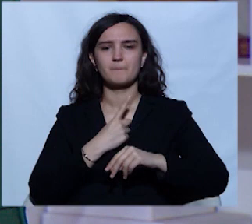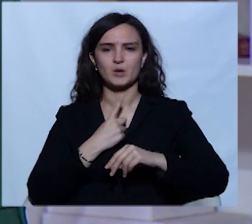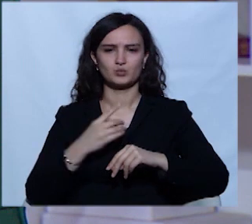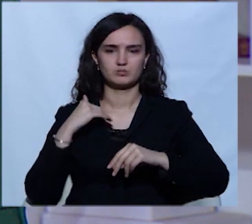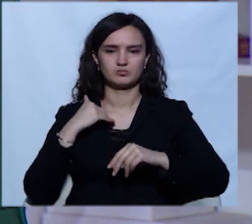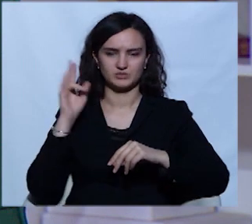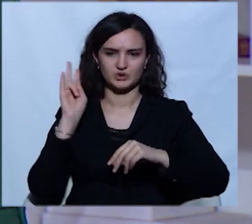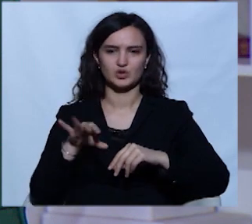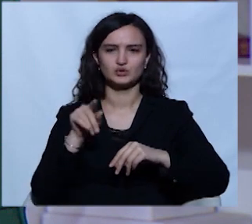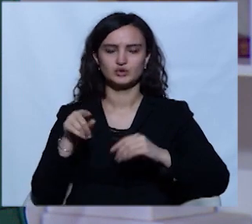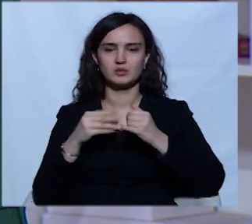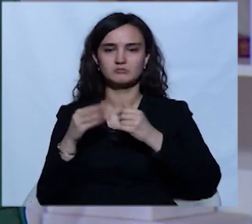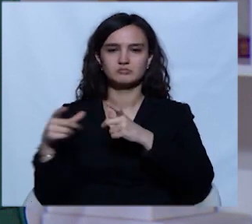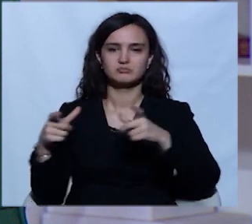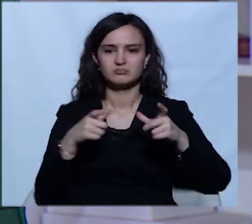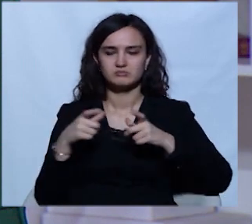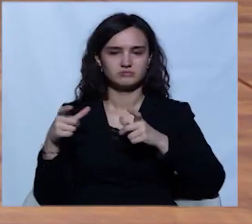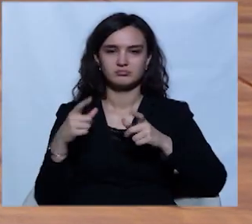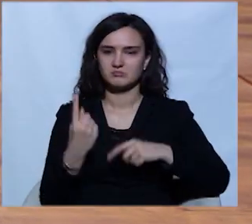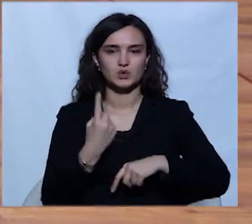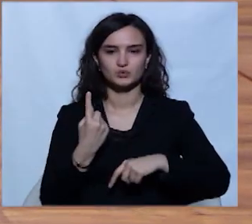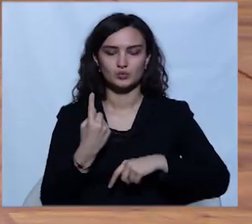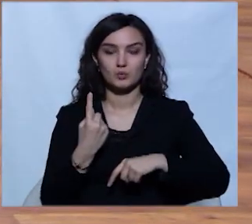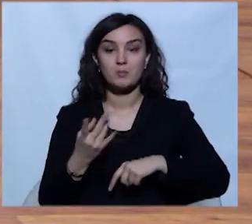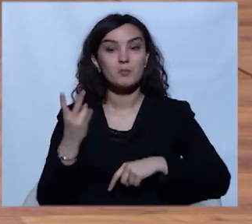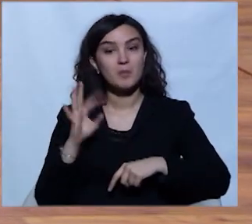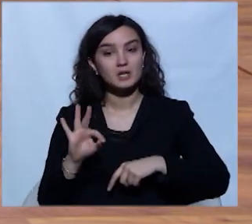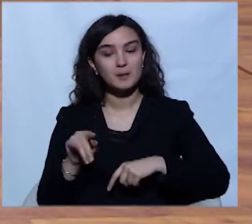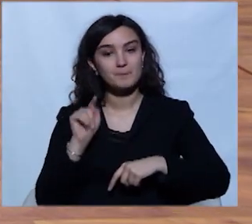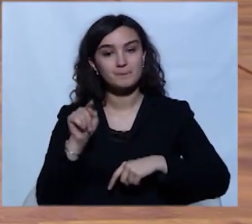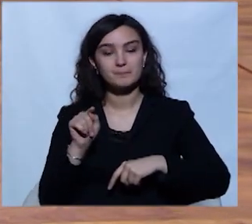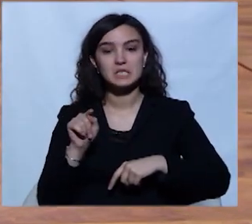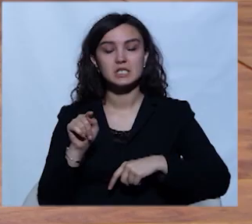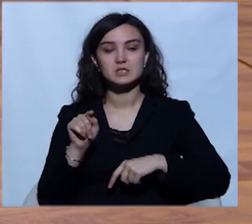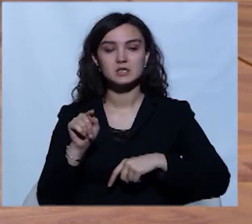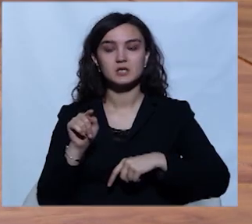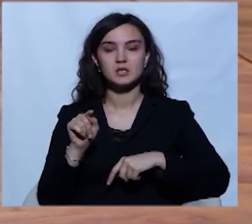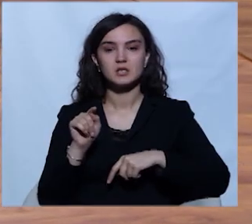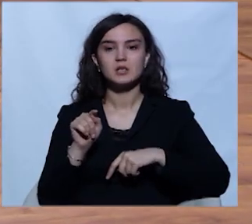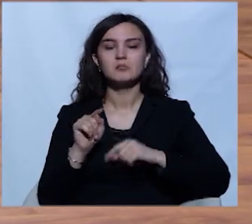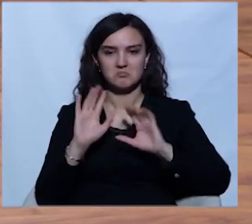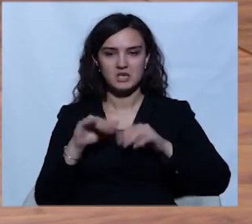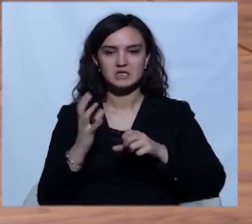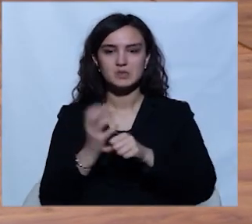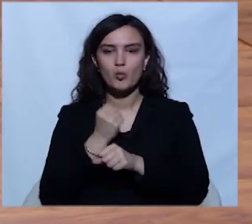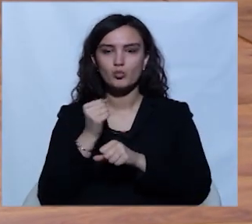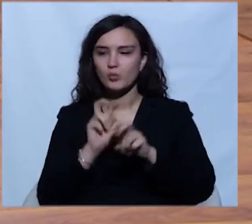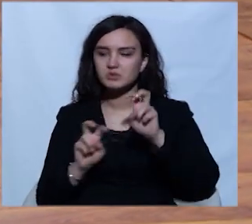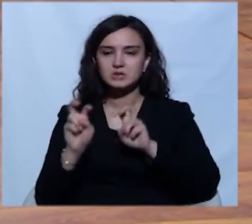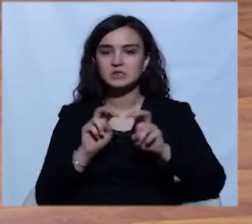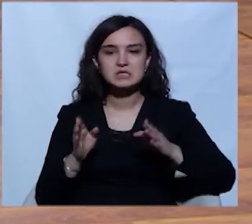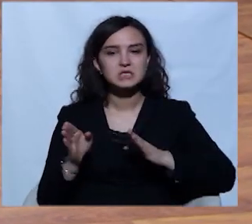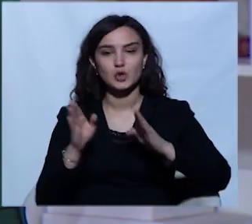this island, completely stranded. But he is resourceful and he finds ways to